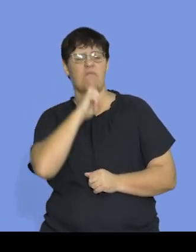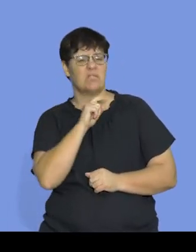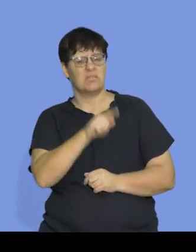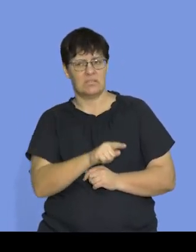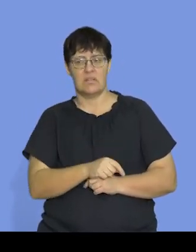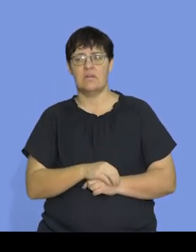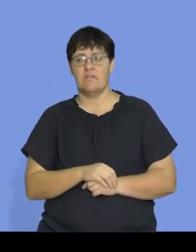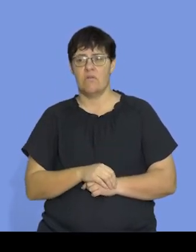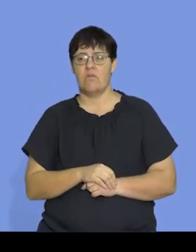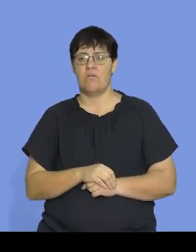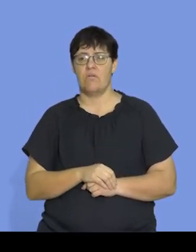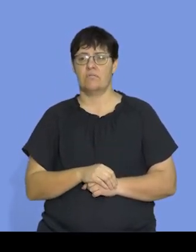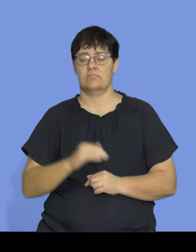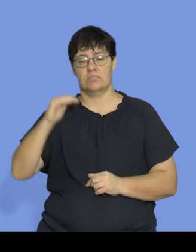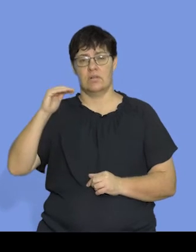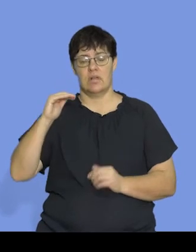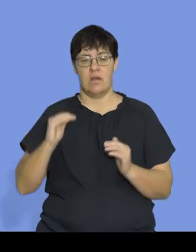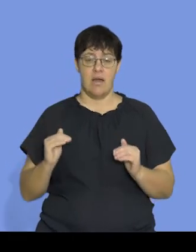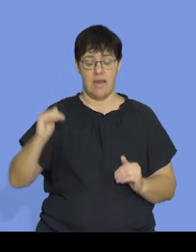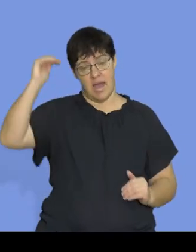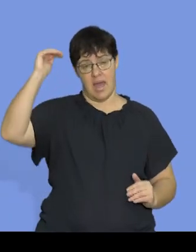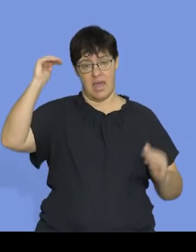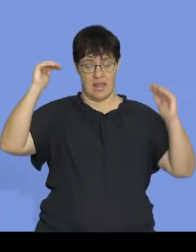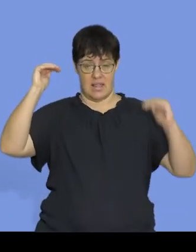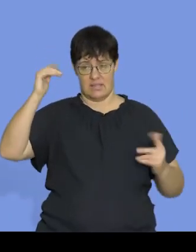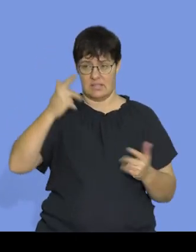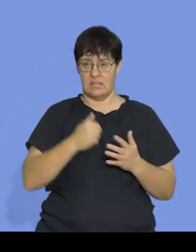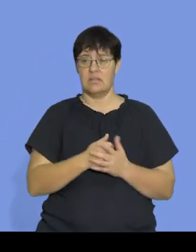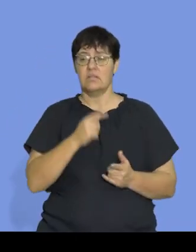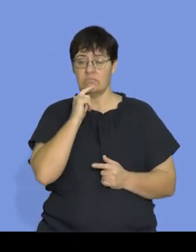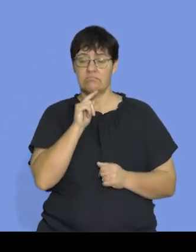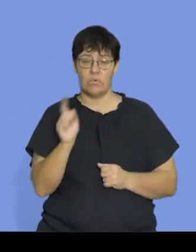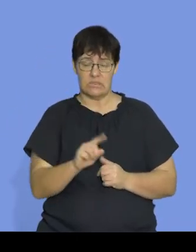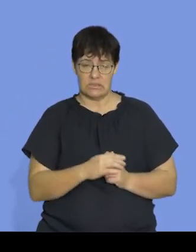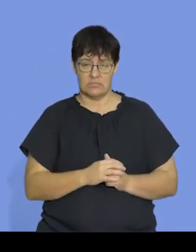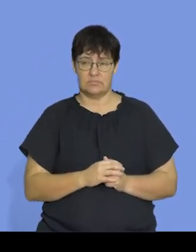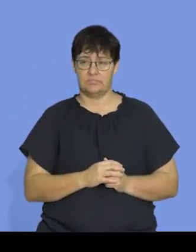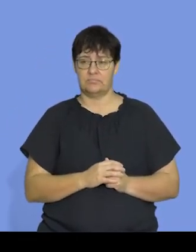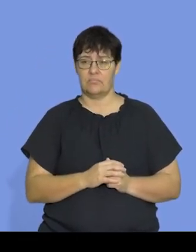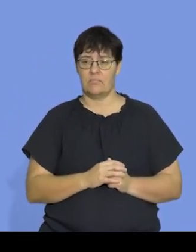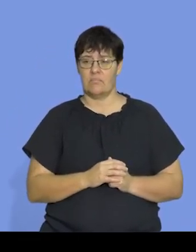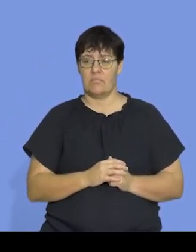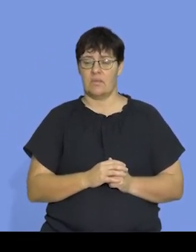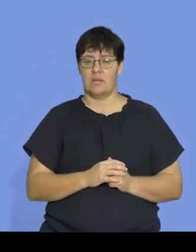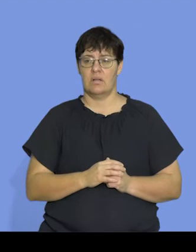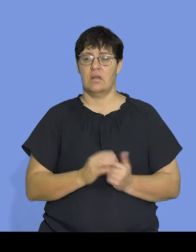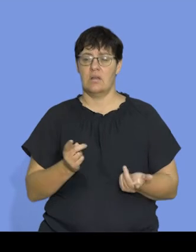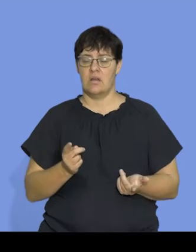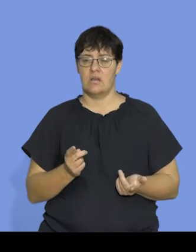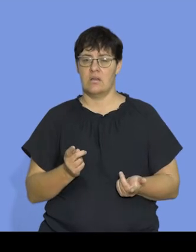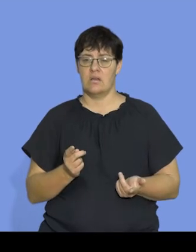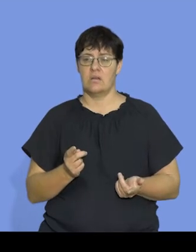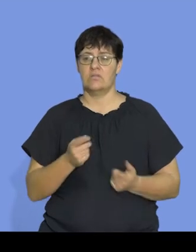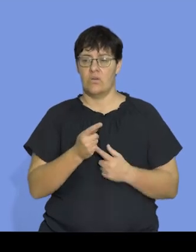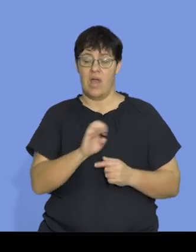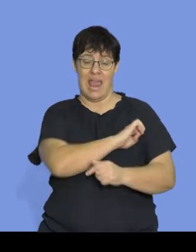reaction, you'd realize that the reactants which are, are at a particular energy level. So this is the energy